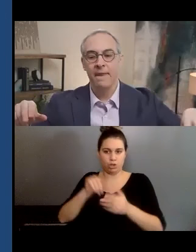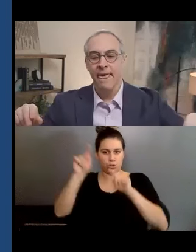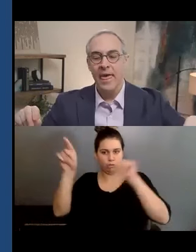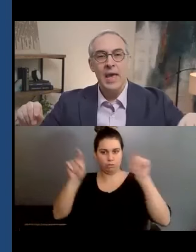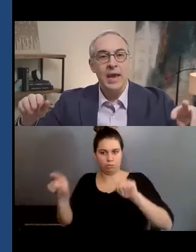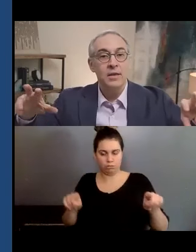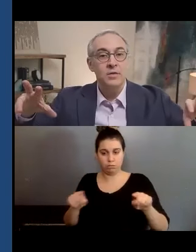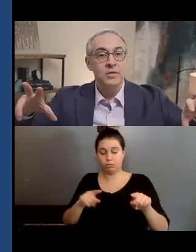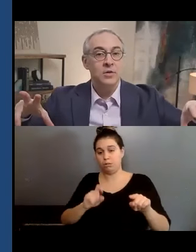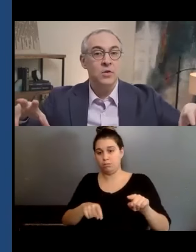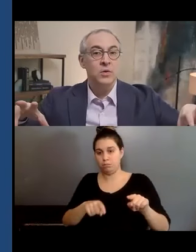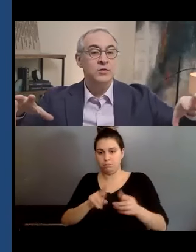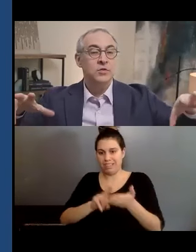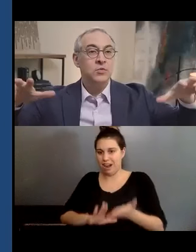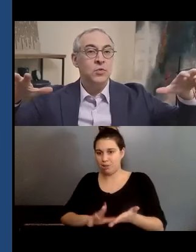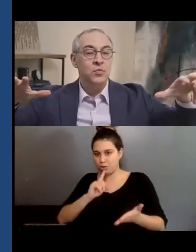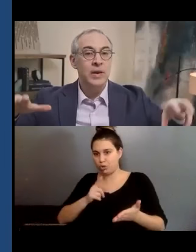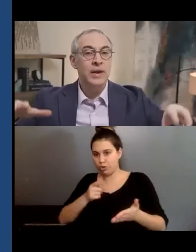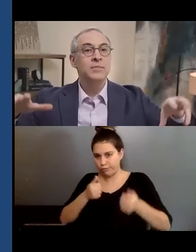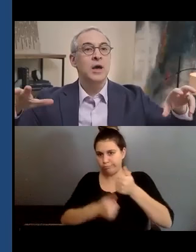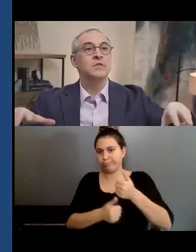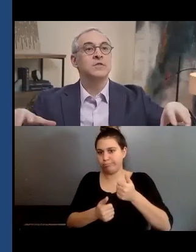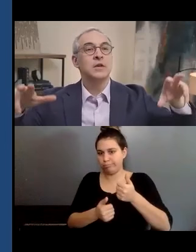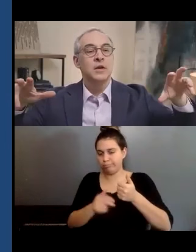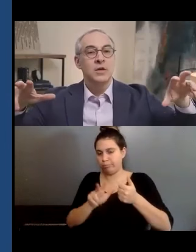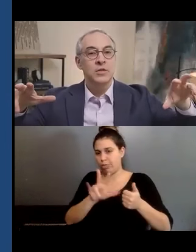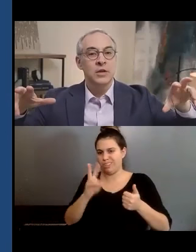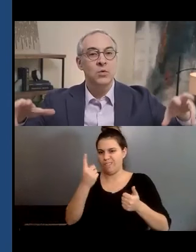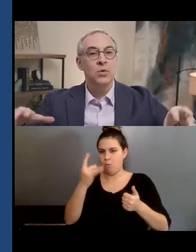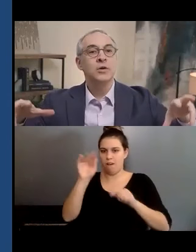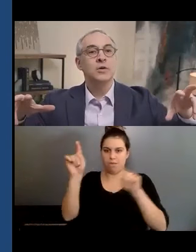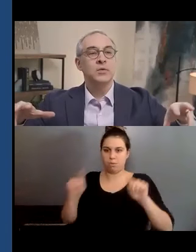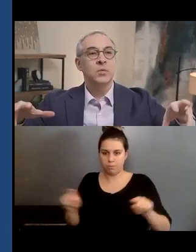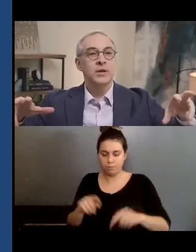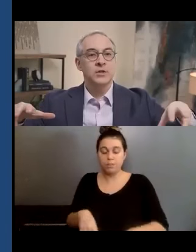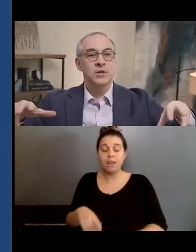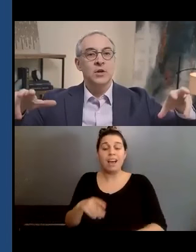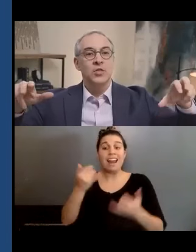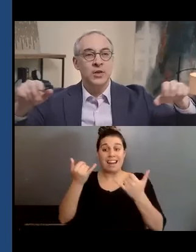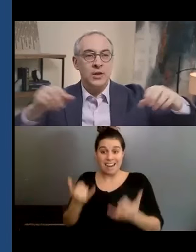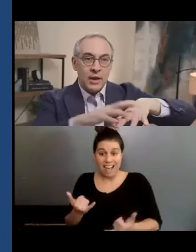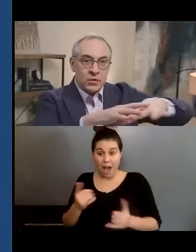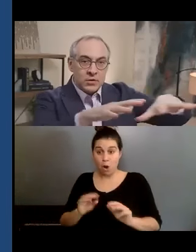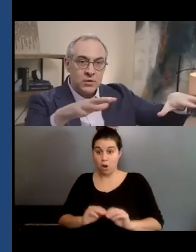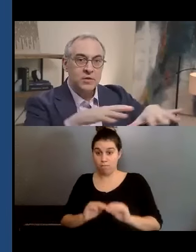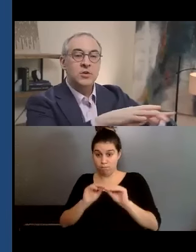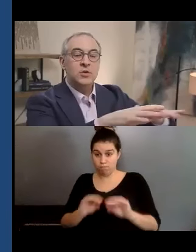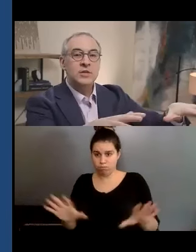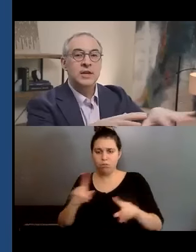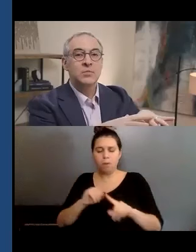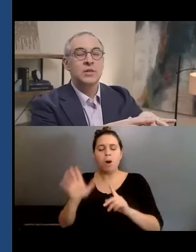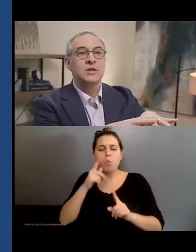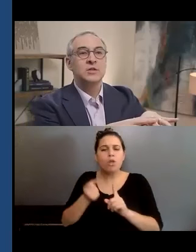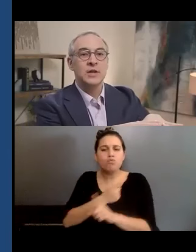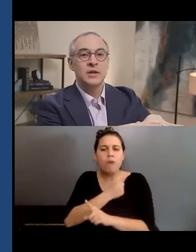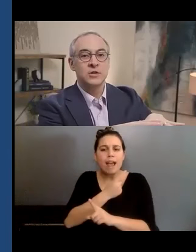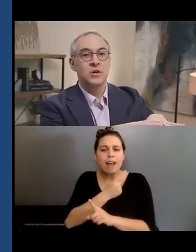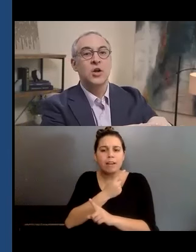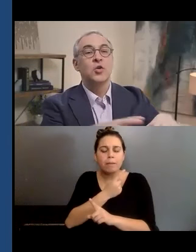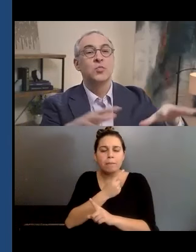clusters. And they're going to randomize the order in which the counselors associated with